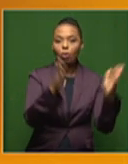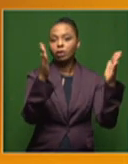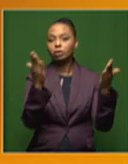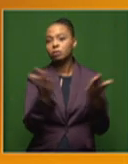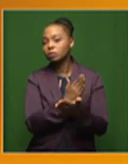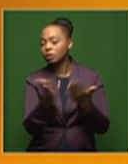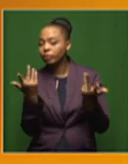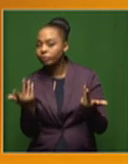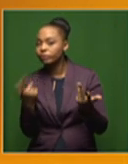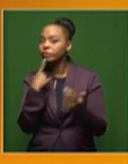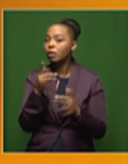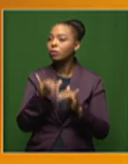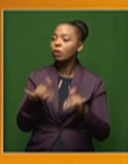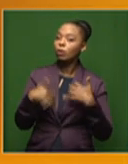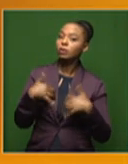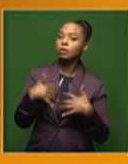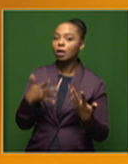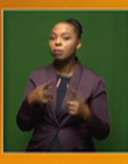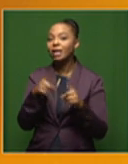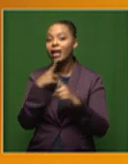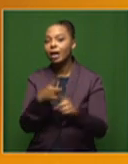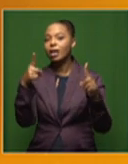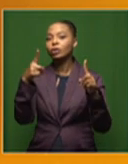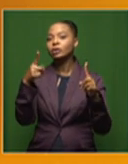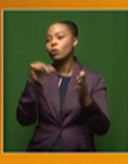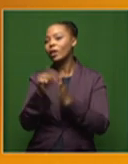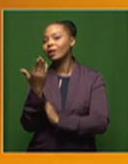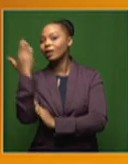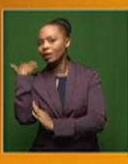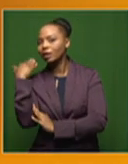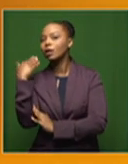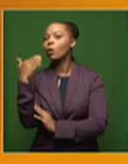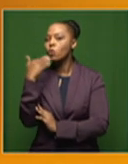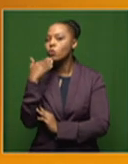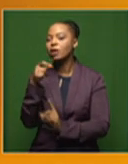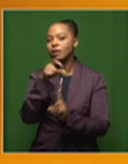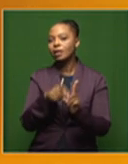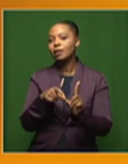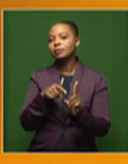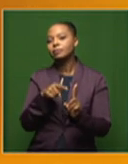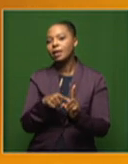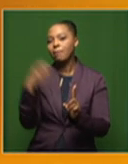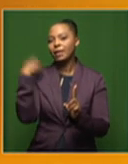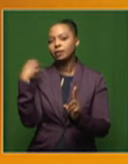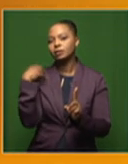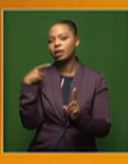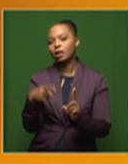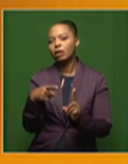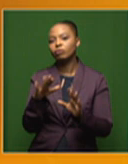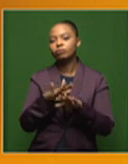put. And there was, of course, an announcement made last week by the Education Department, Department of Basic